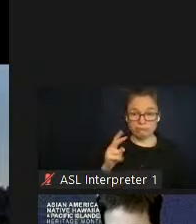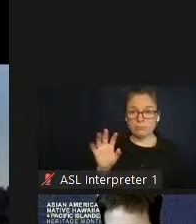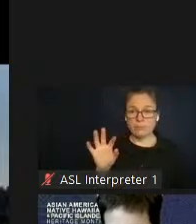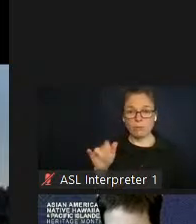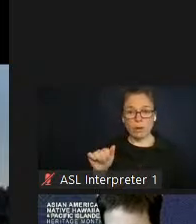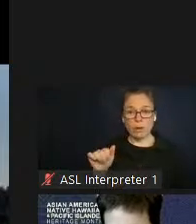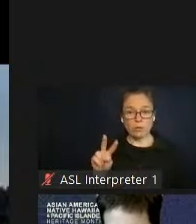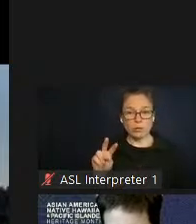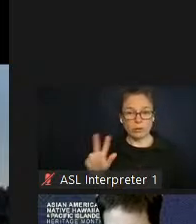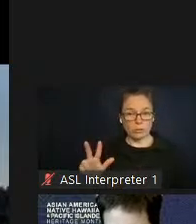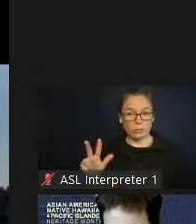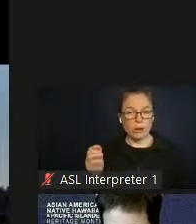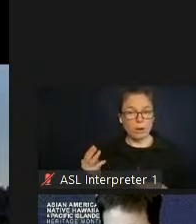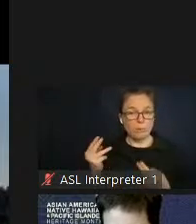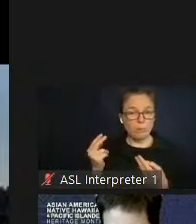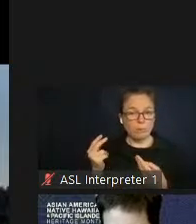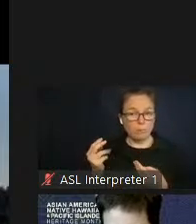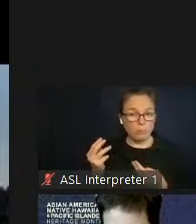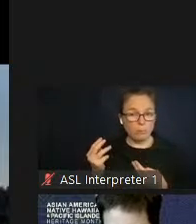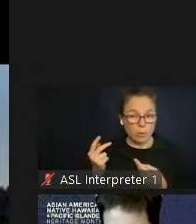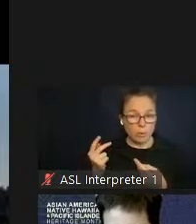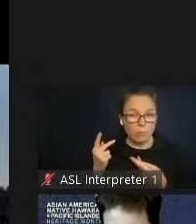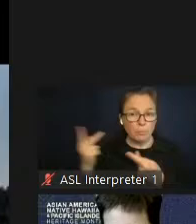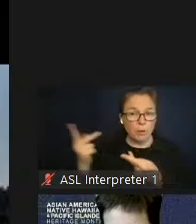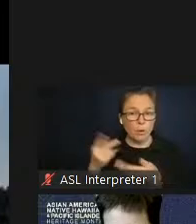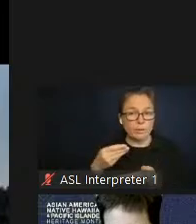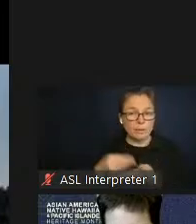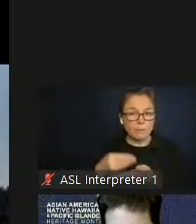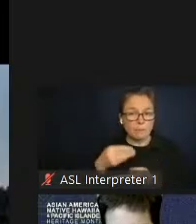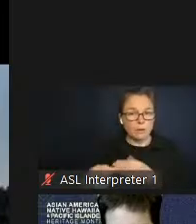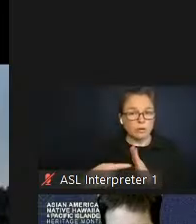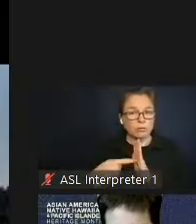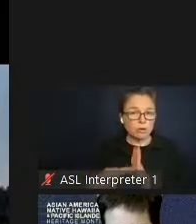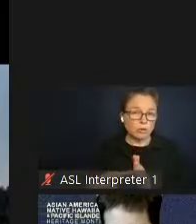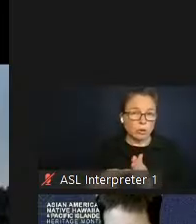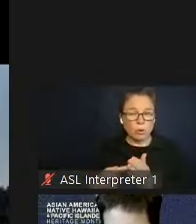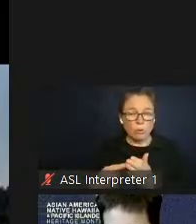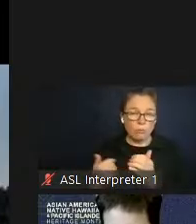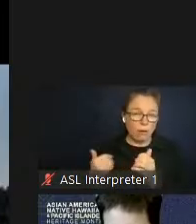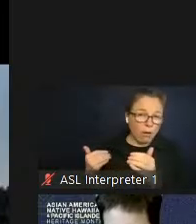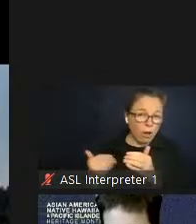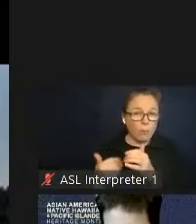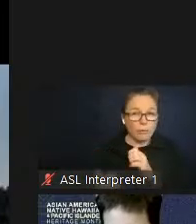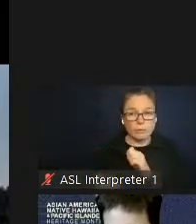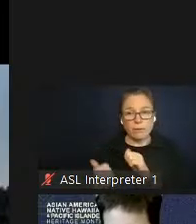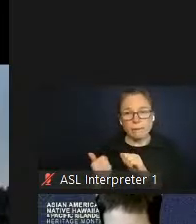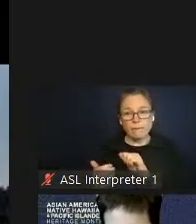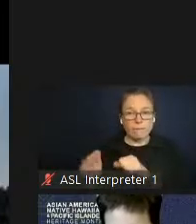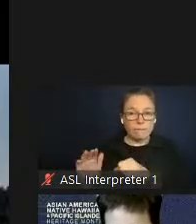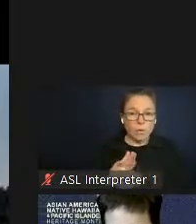proposed budget reflects almost the full 20%, but